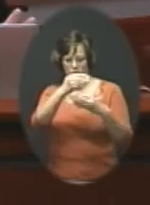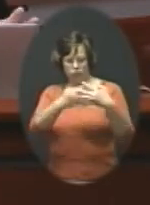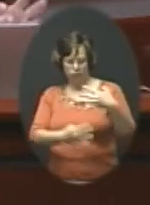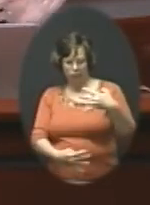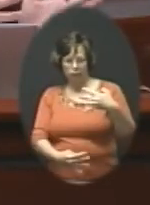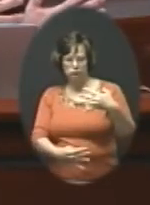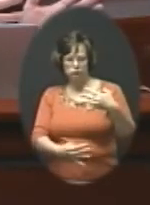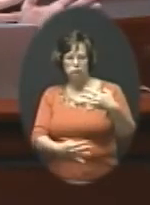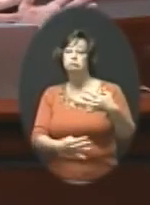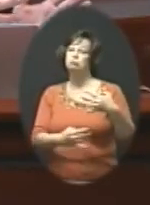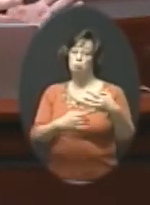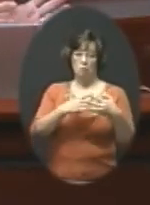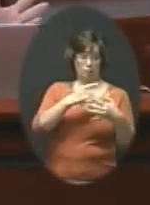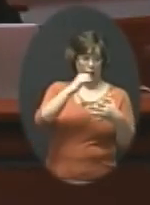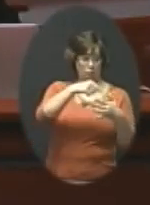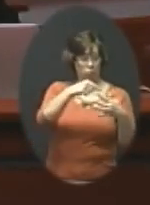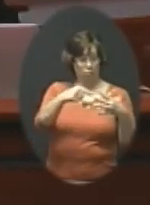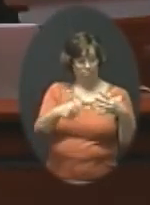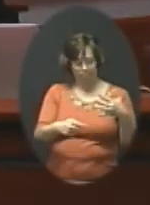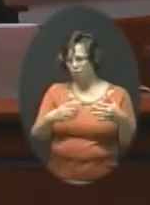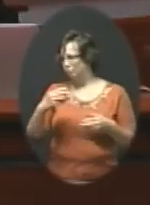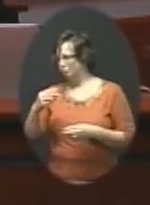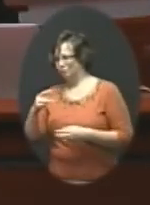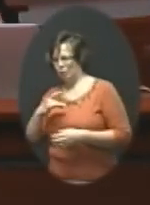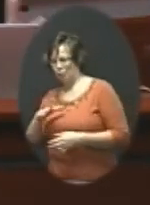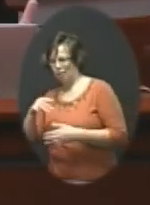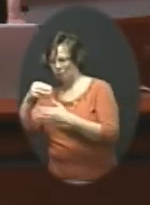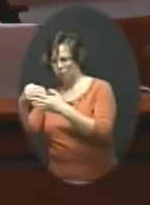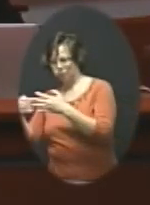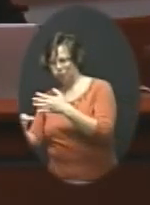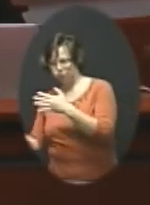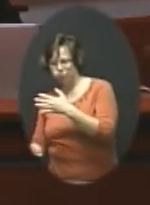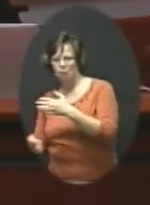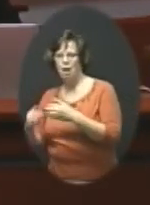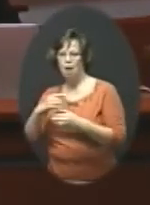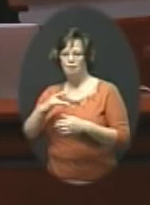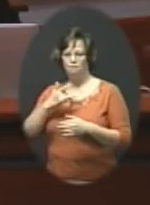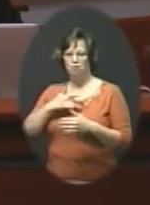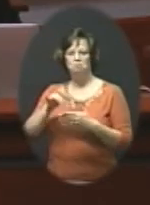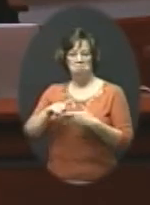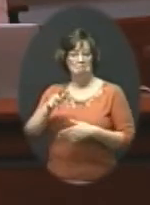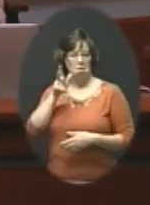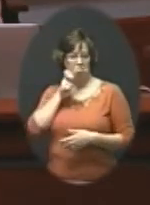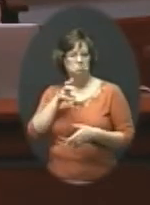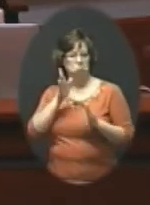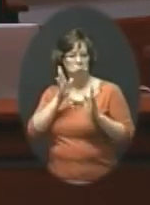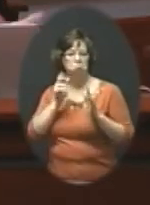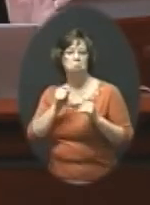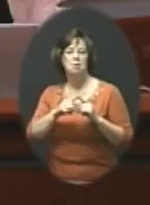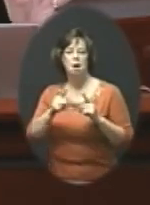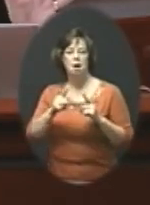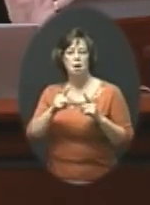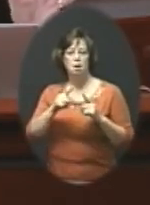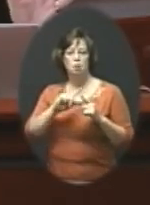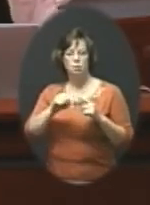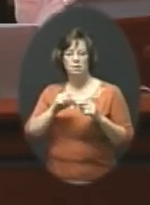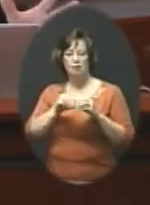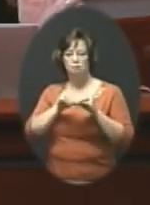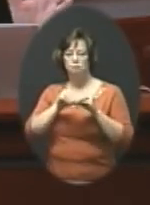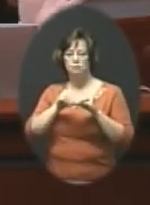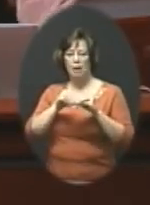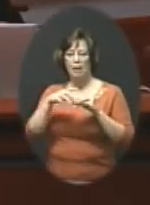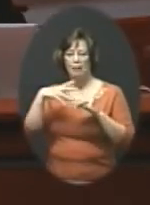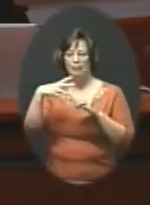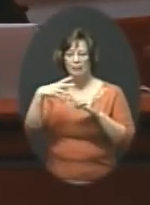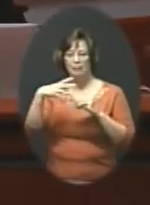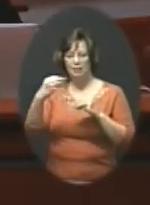say, we really like this, we don't care so much for this, and felt like they listened. But again, as they disperse and go about the